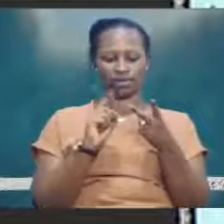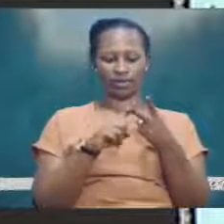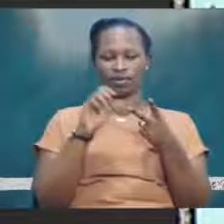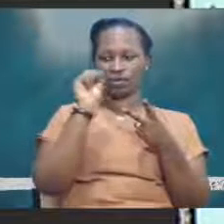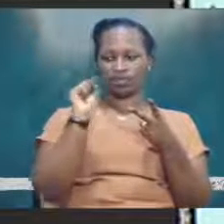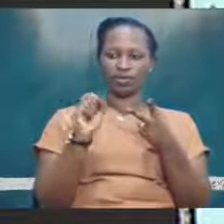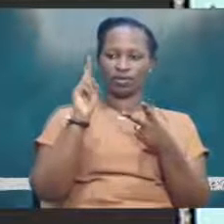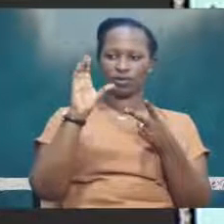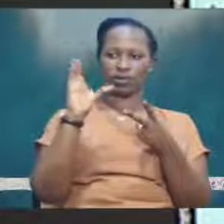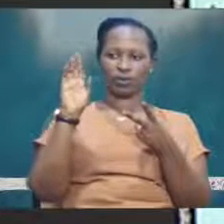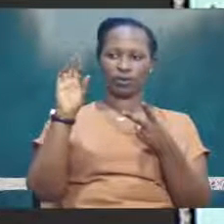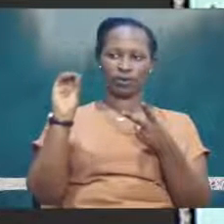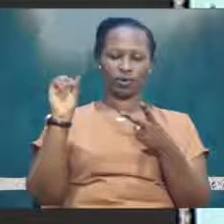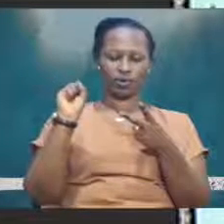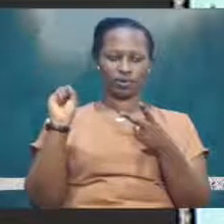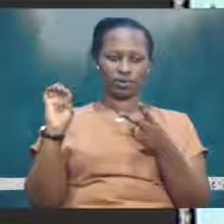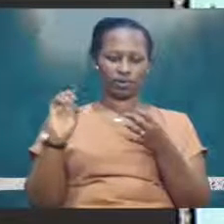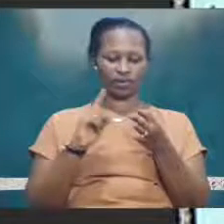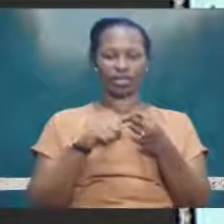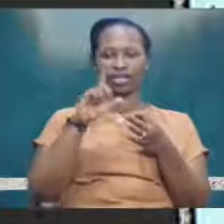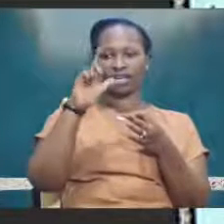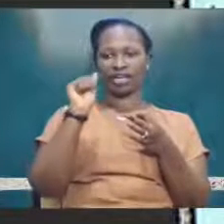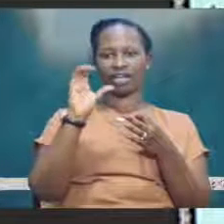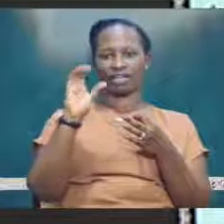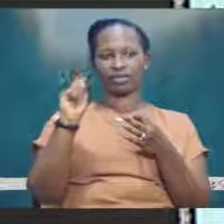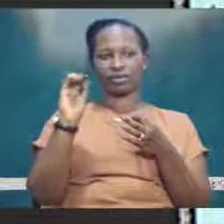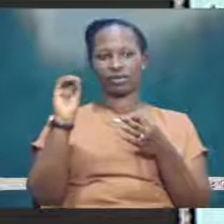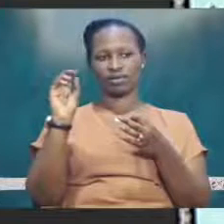sucrose, we also have lactose.